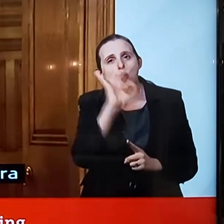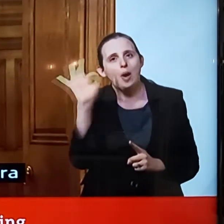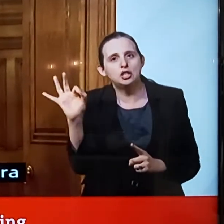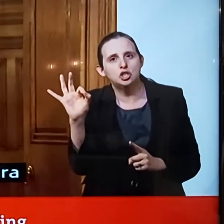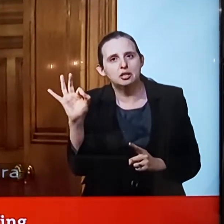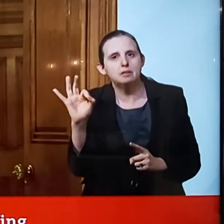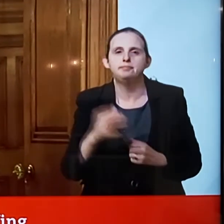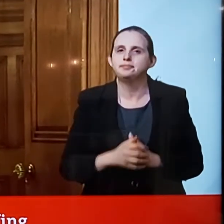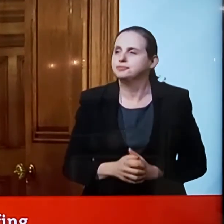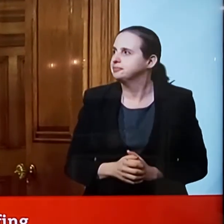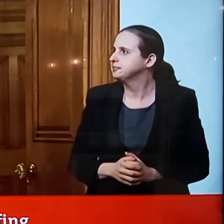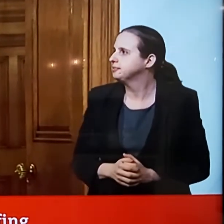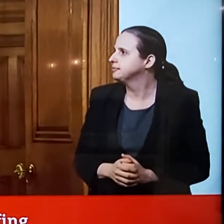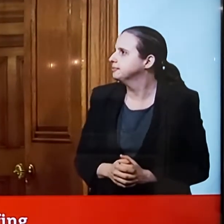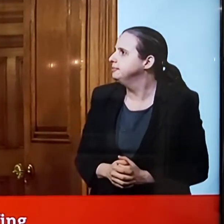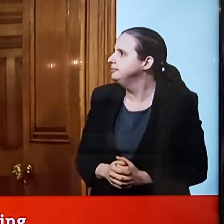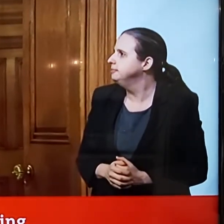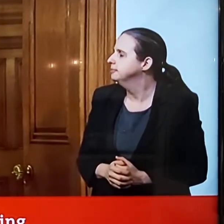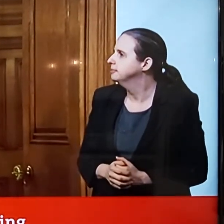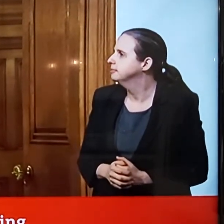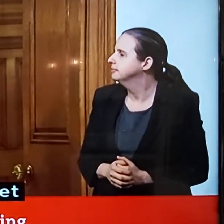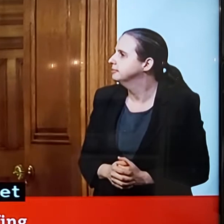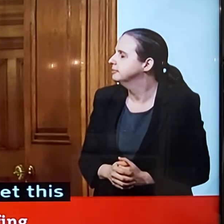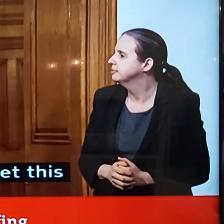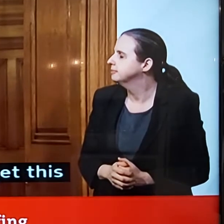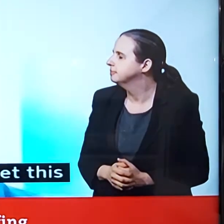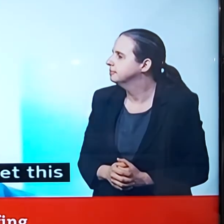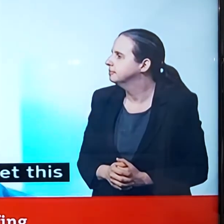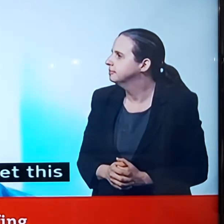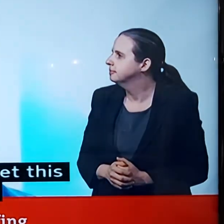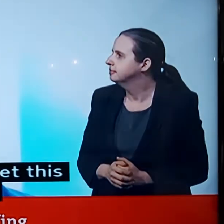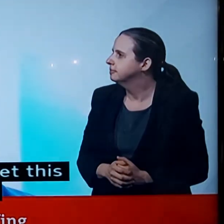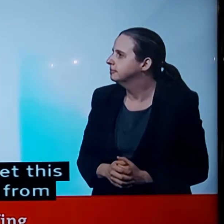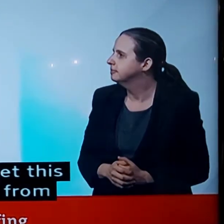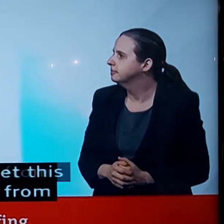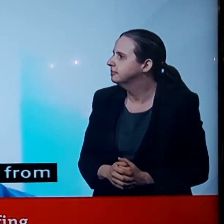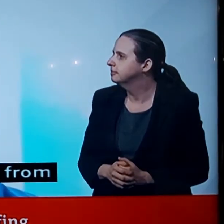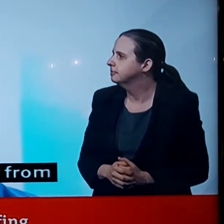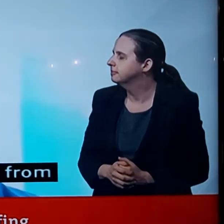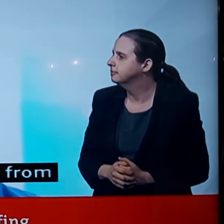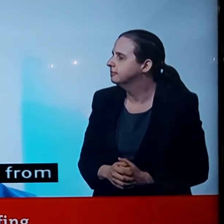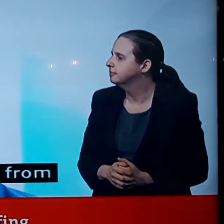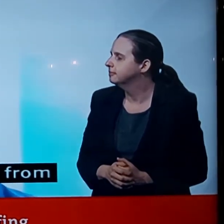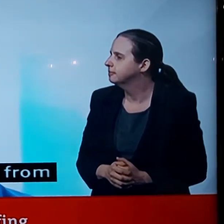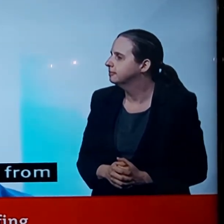and Journal. Dan. Just two quick questions for you, Health Secretary. Why do you